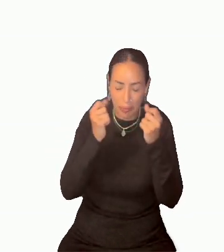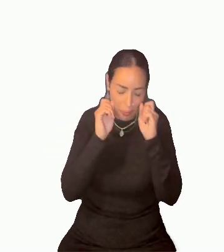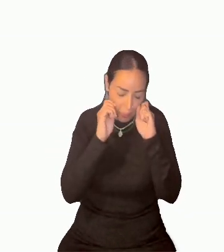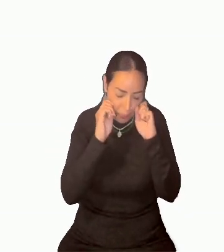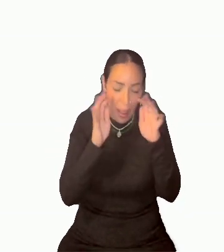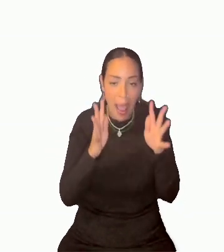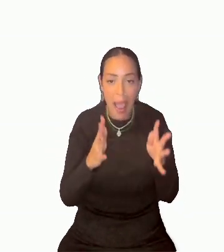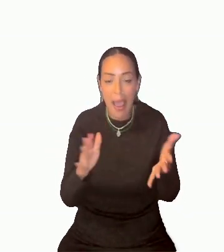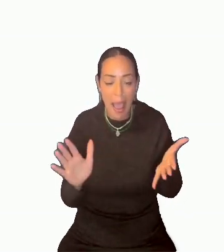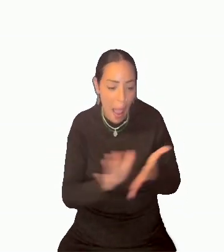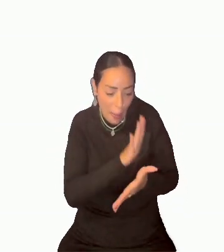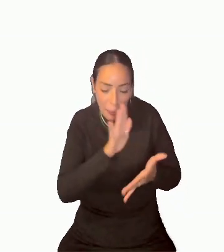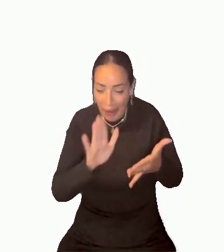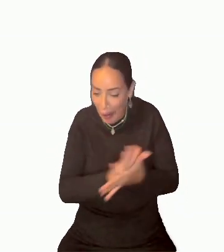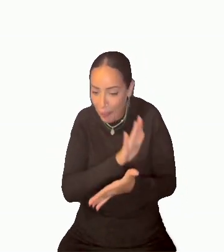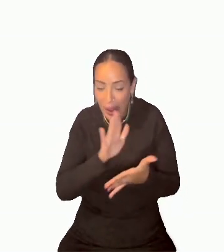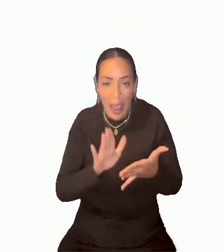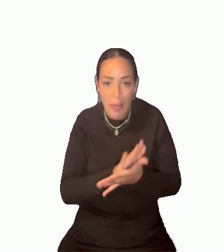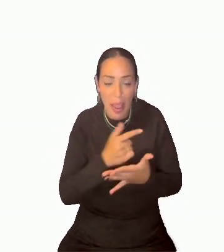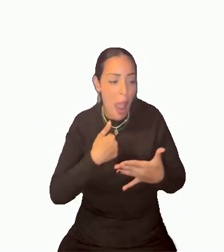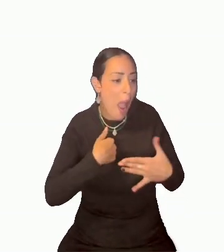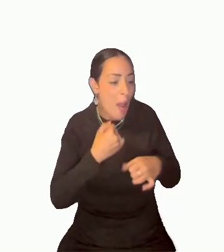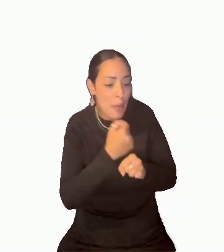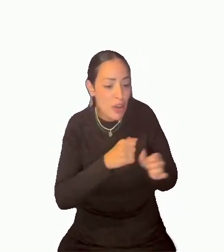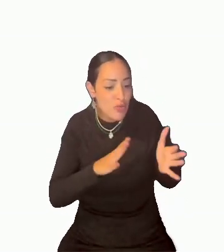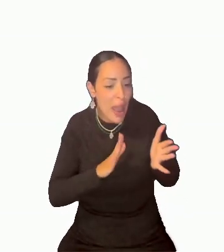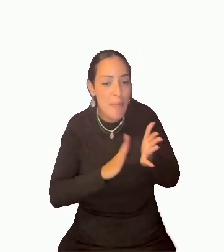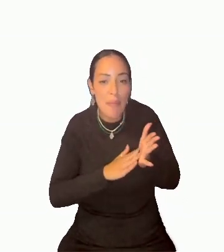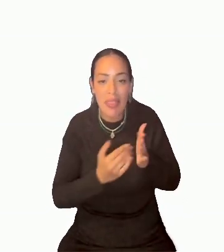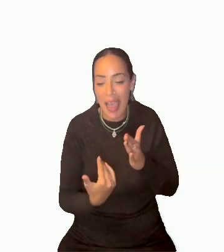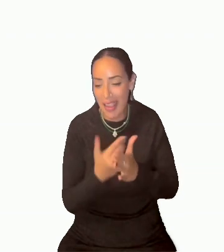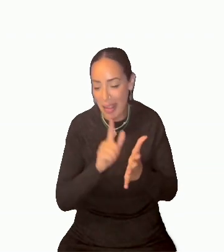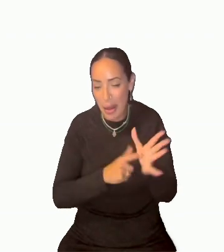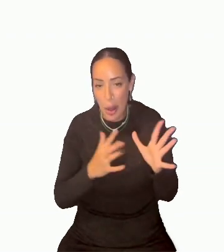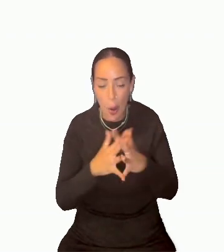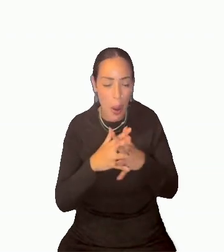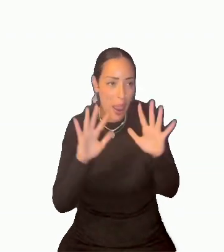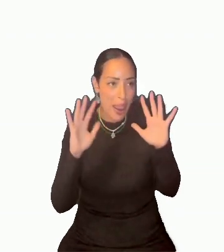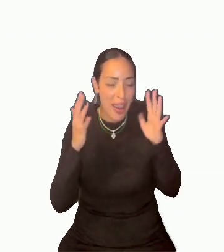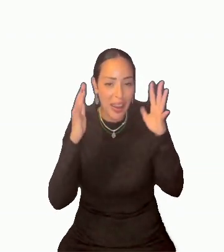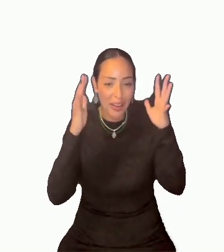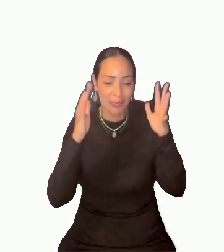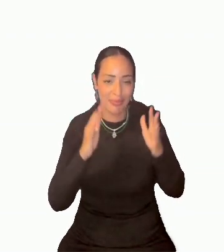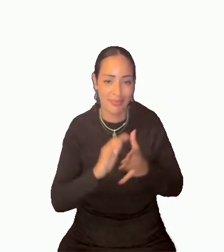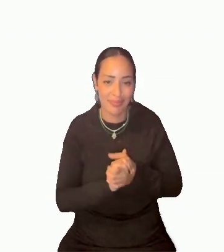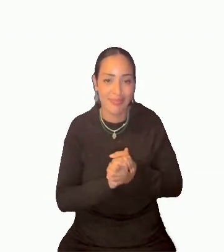tears, absolutely delighted. I'm going to be a nanny-in-law." That's what she said.